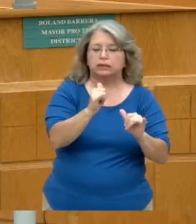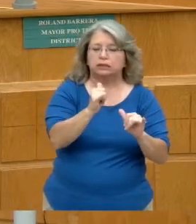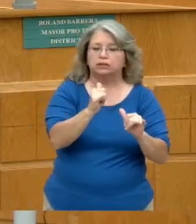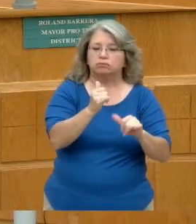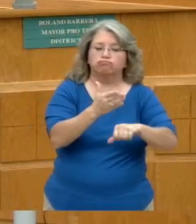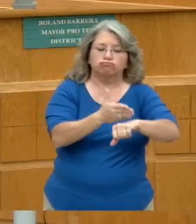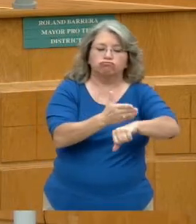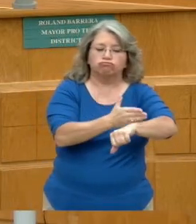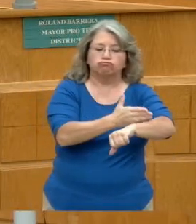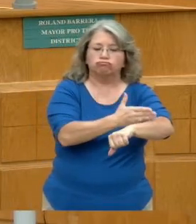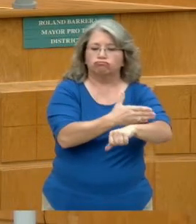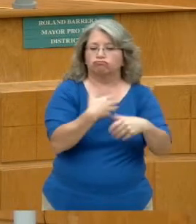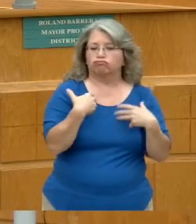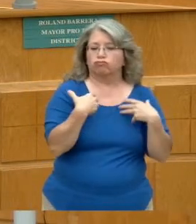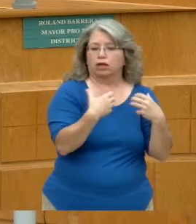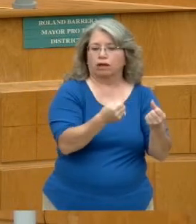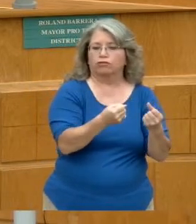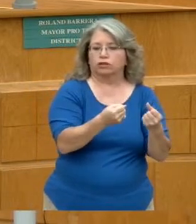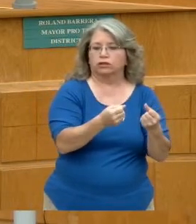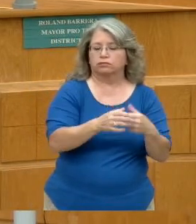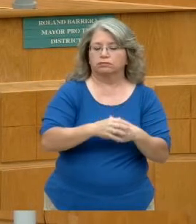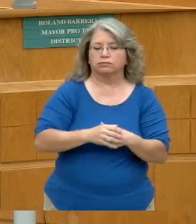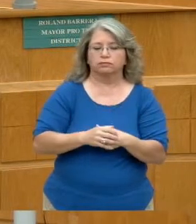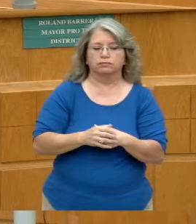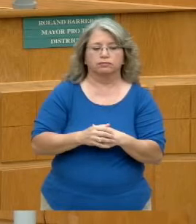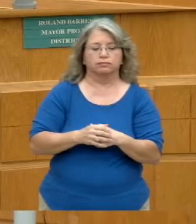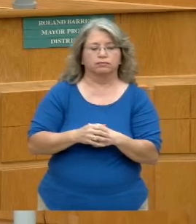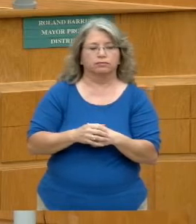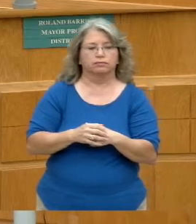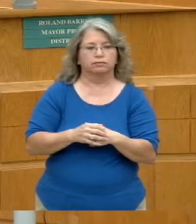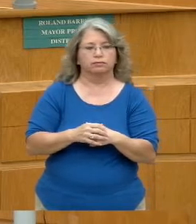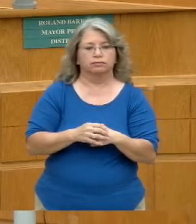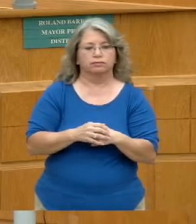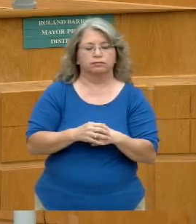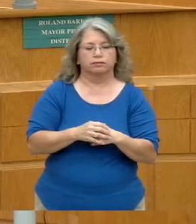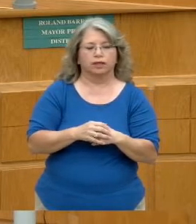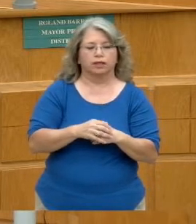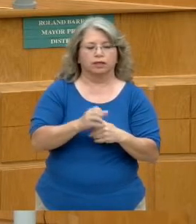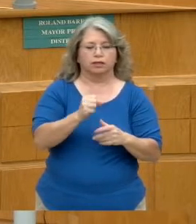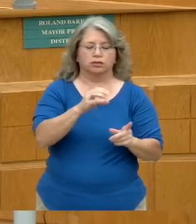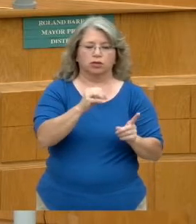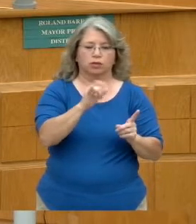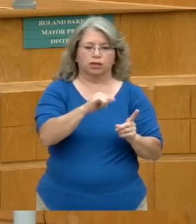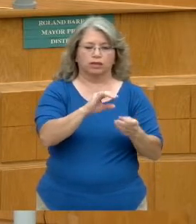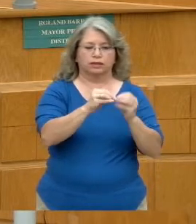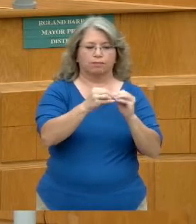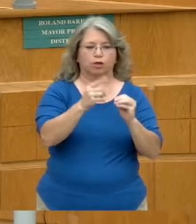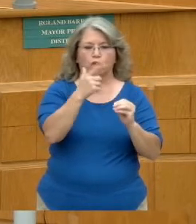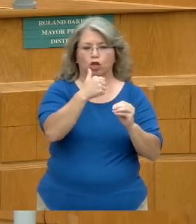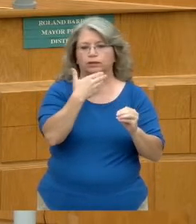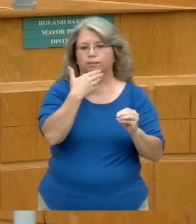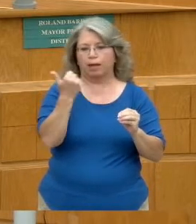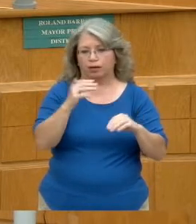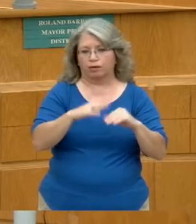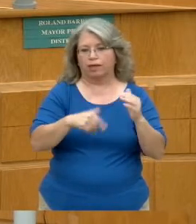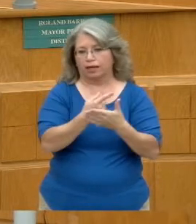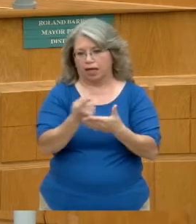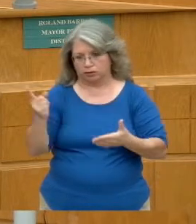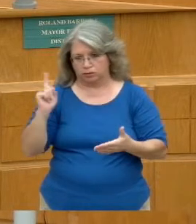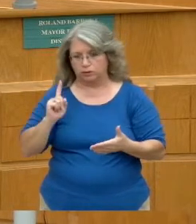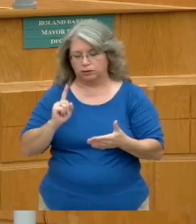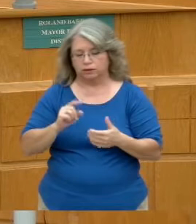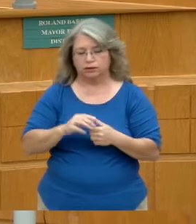persons recovering was a little bit bigger of a slice. And so it's looking good. There's 3 deaths on there as well that we have been